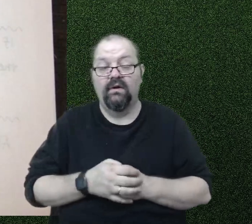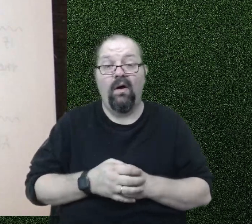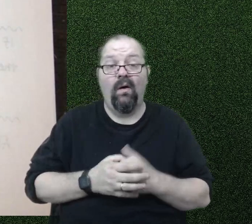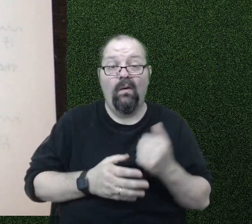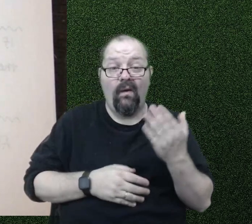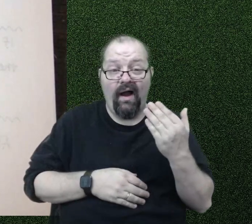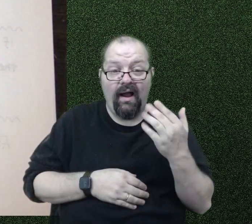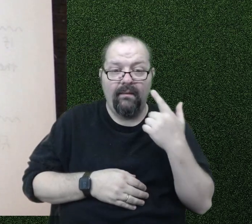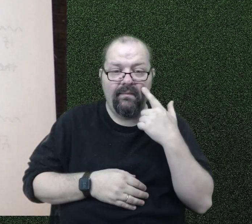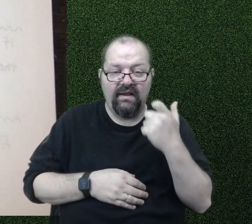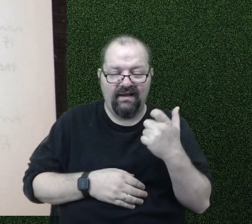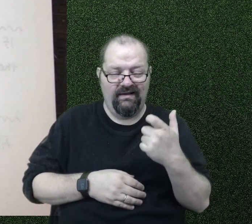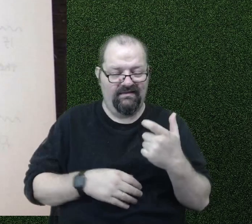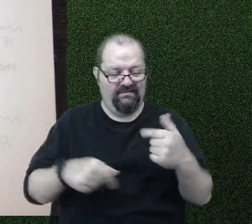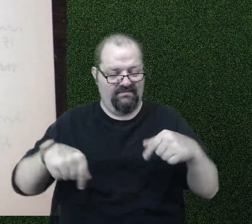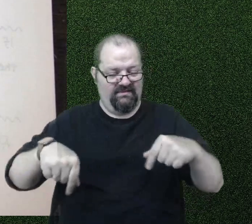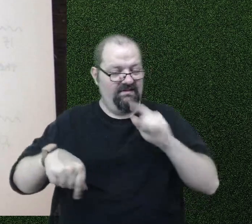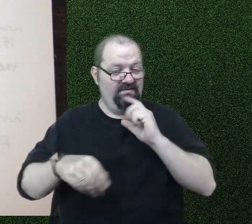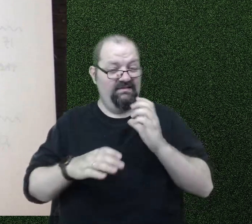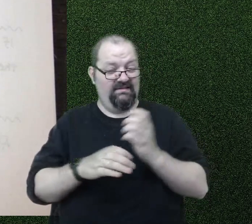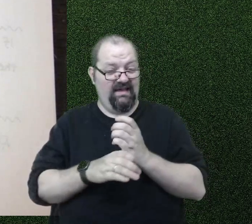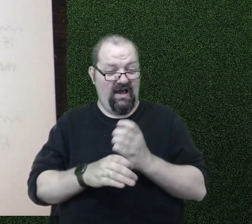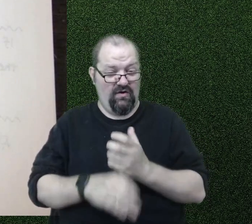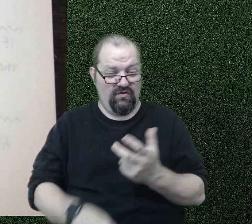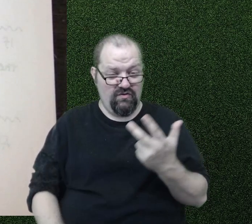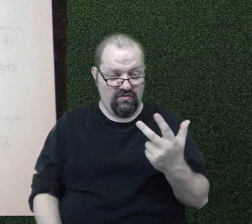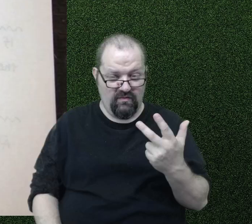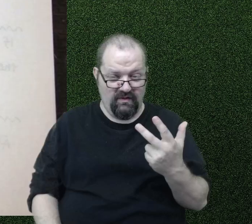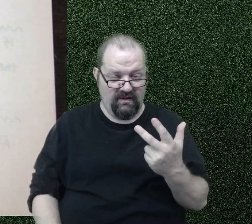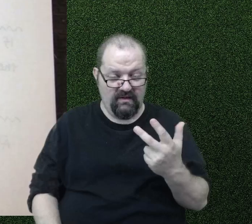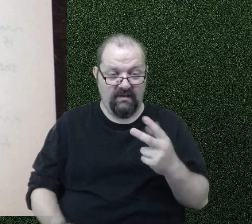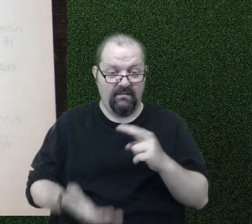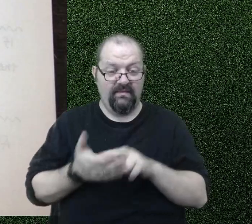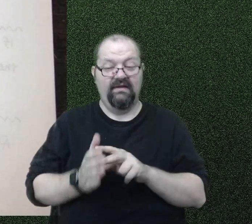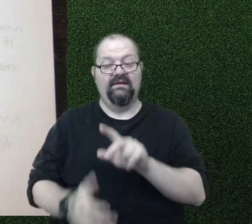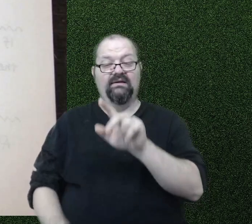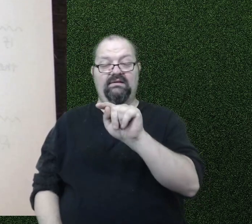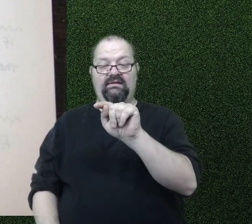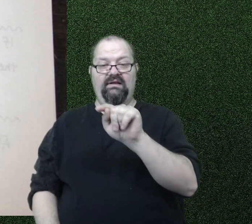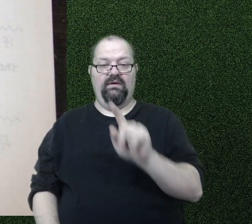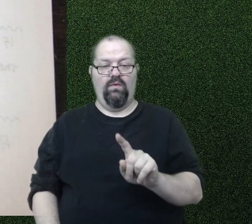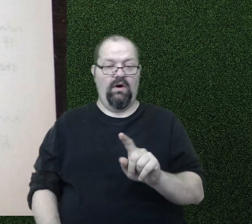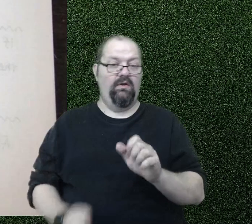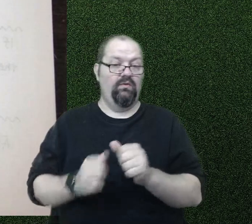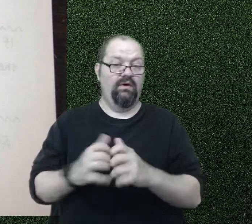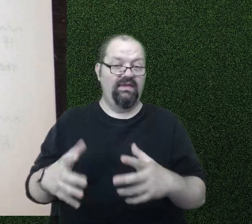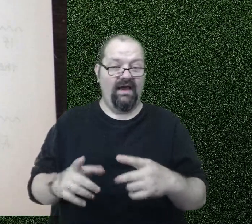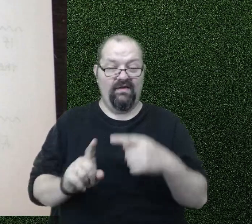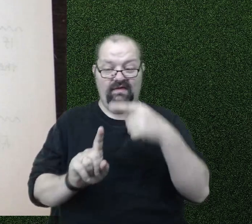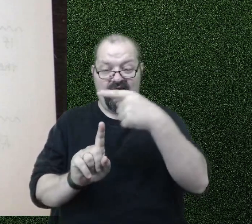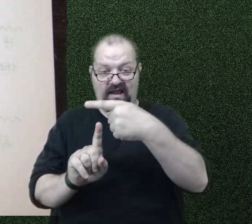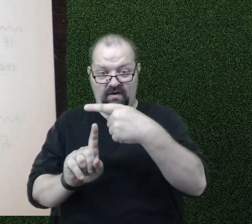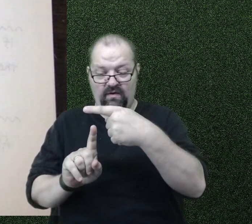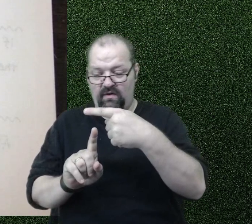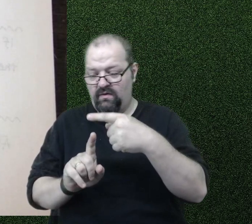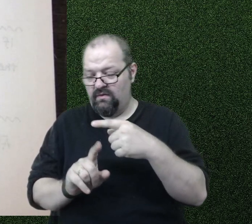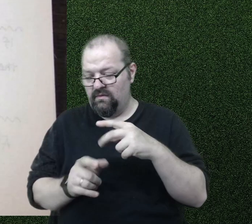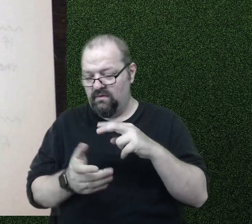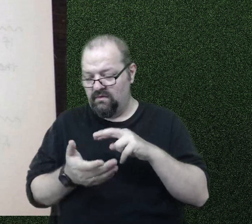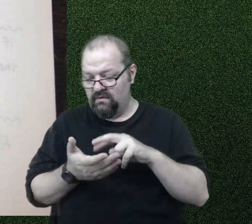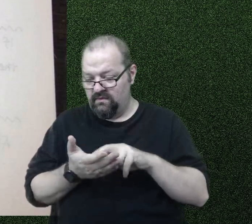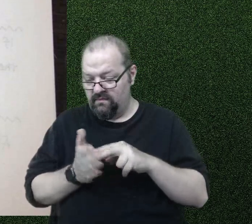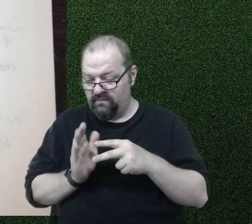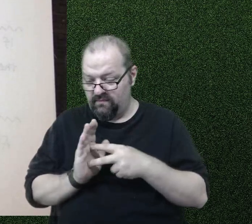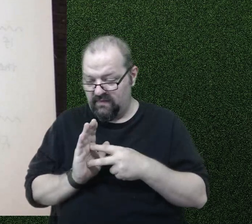Because I am in Calculus 3, rather than just using T sub 1 without a vector, without an arrow over it to indicate